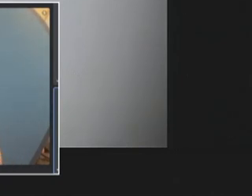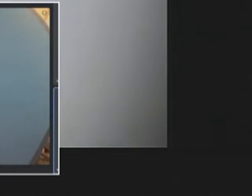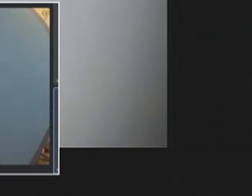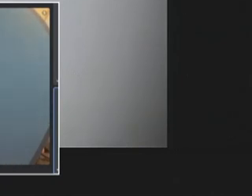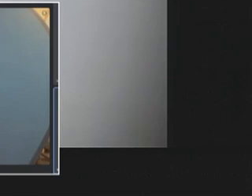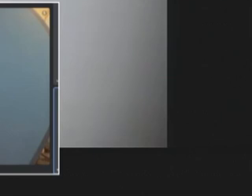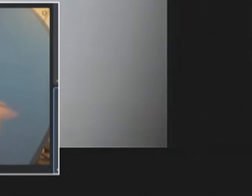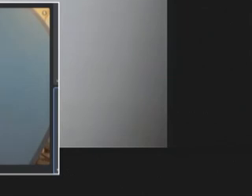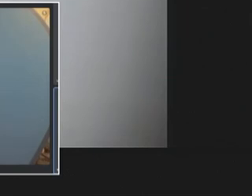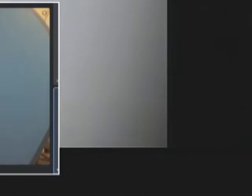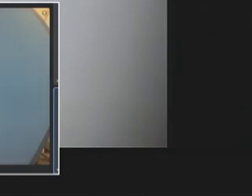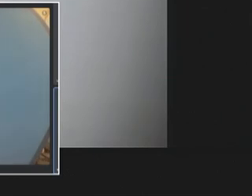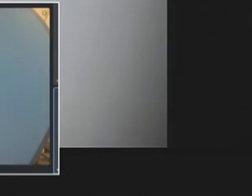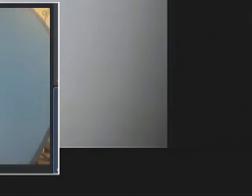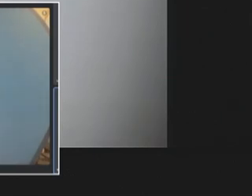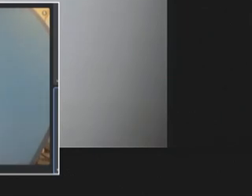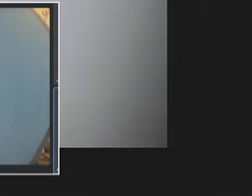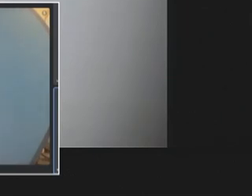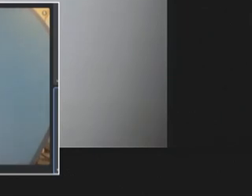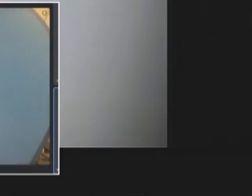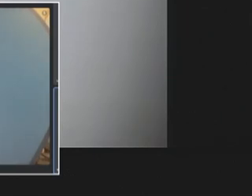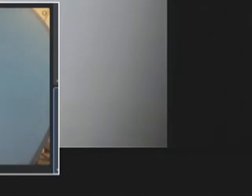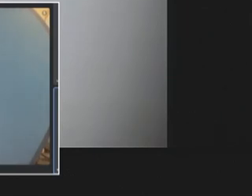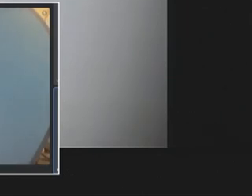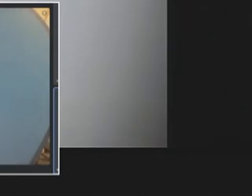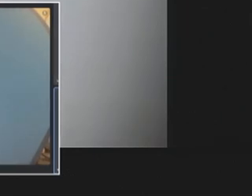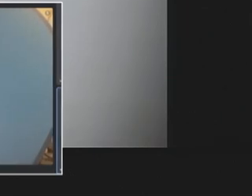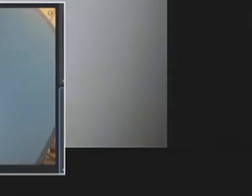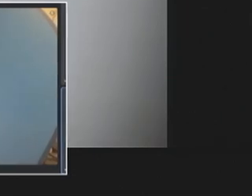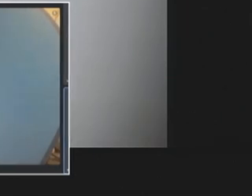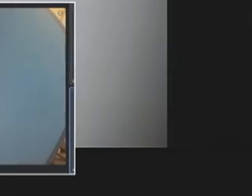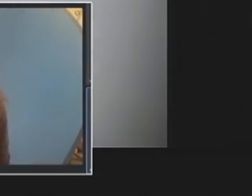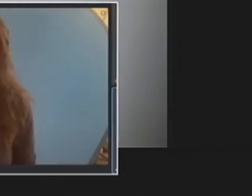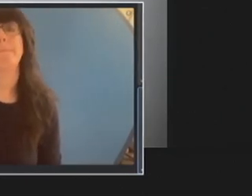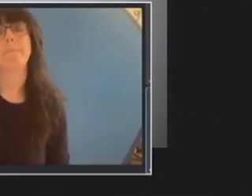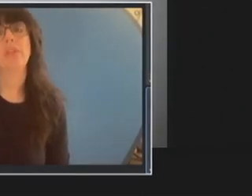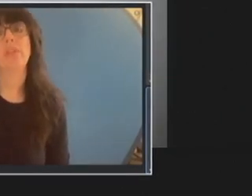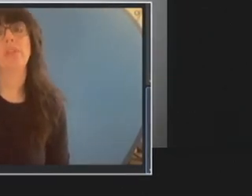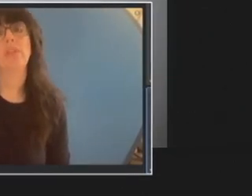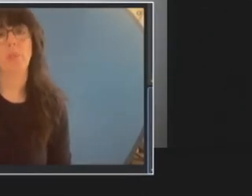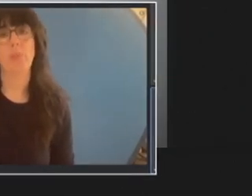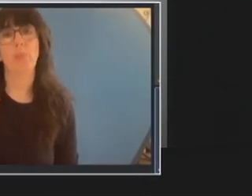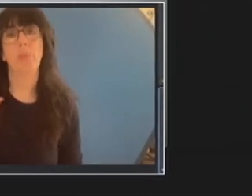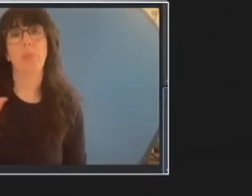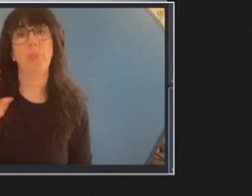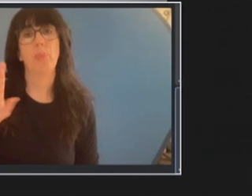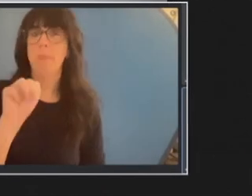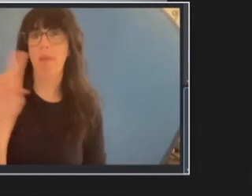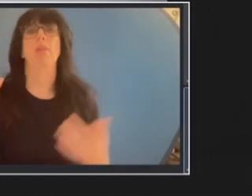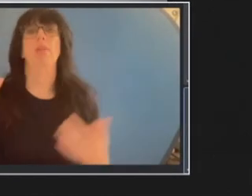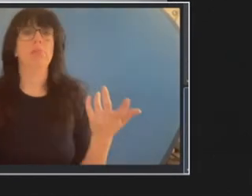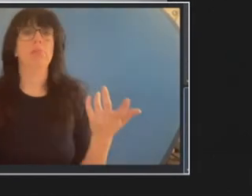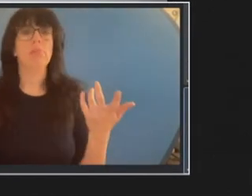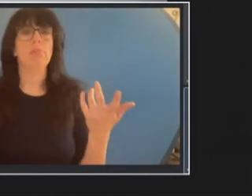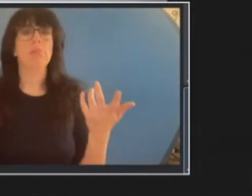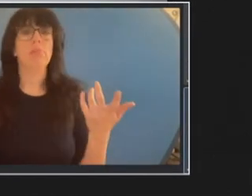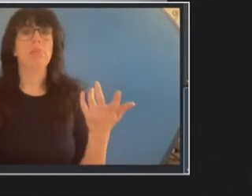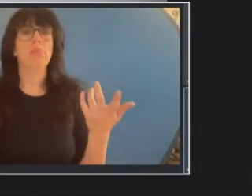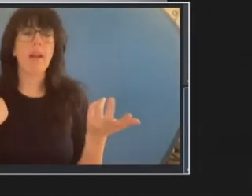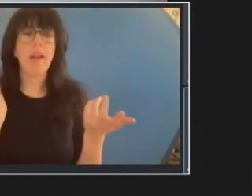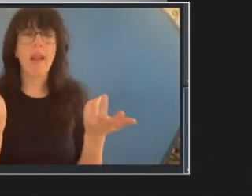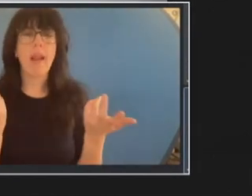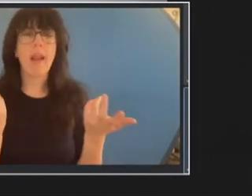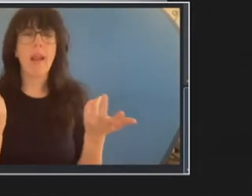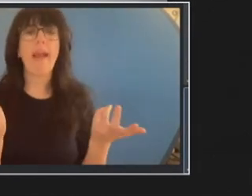1960s. I grew up in Baltimore, Maryland, which largely had, in some ways, had